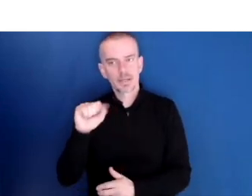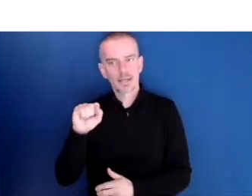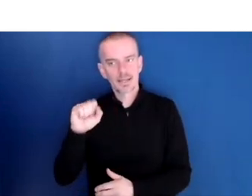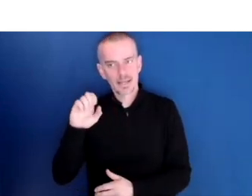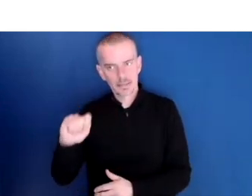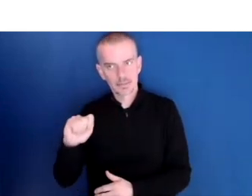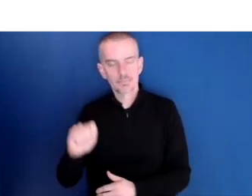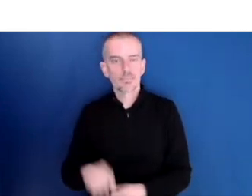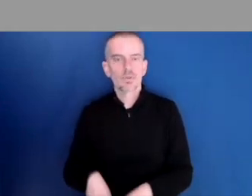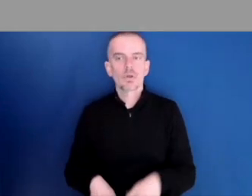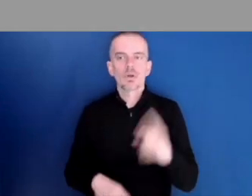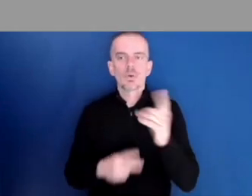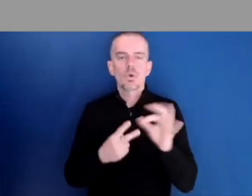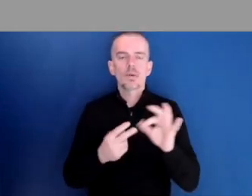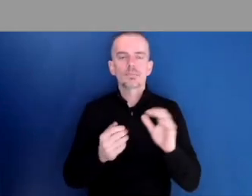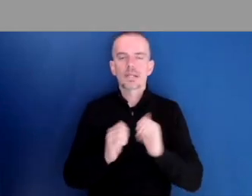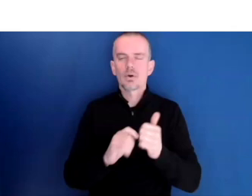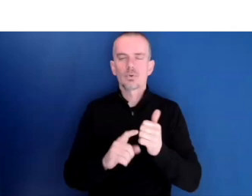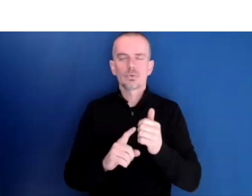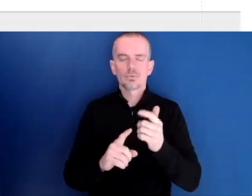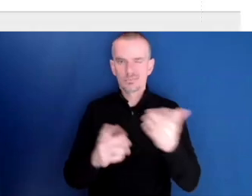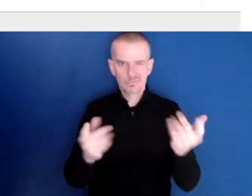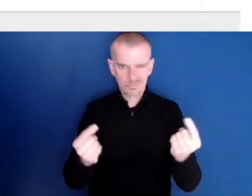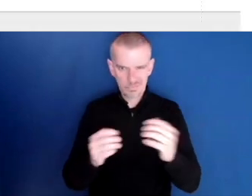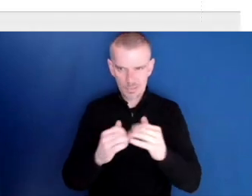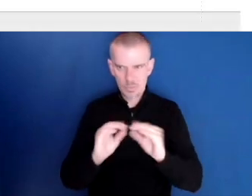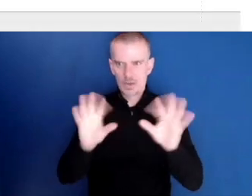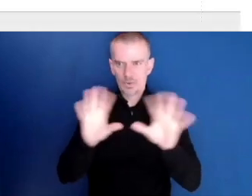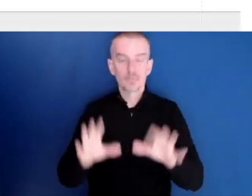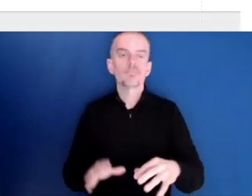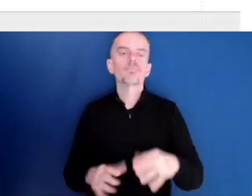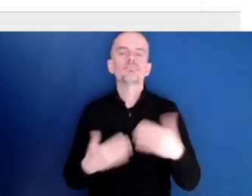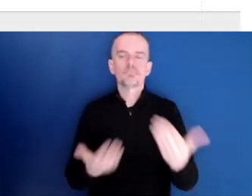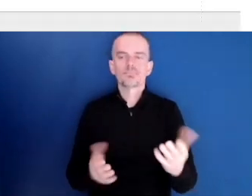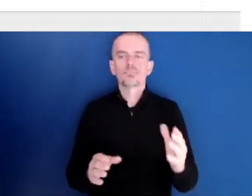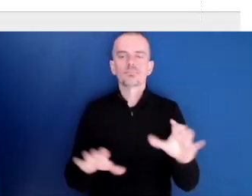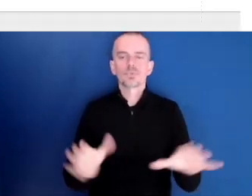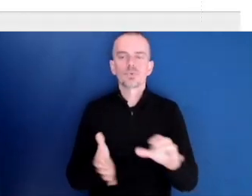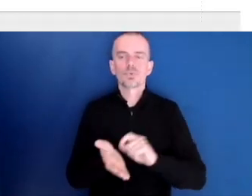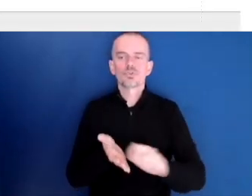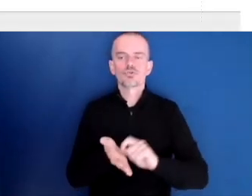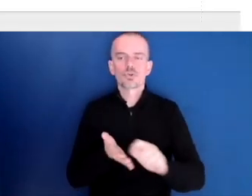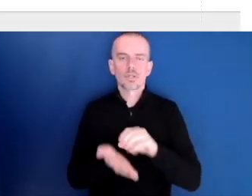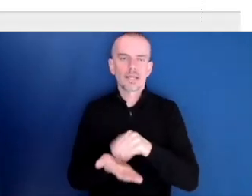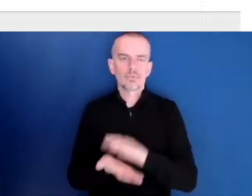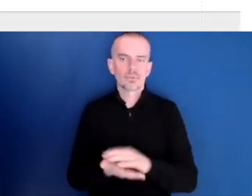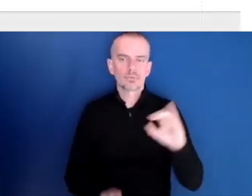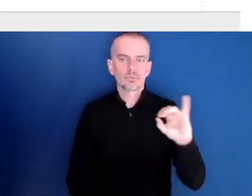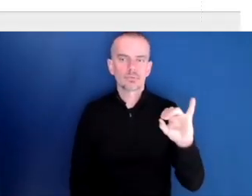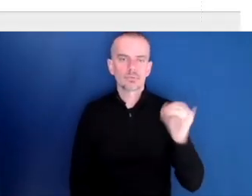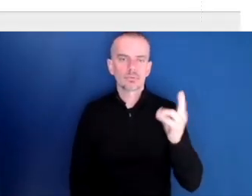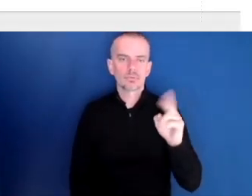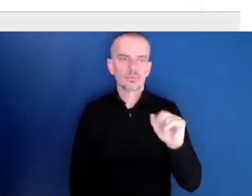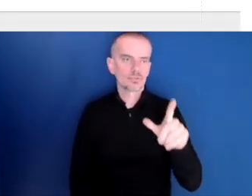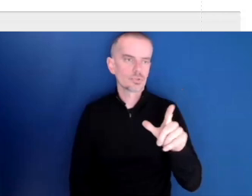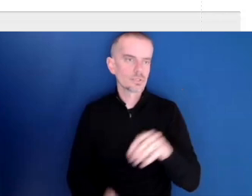around that is this journal entry that I was talking about. So essentially what we're going to do is